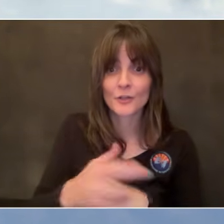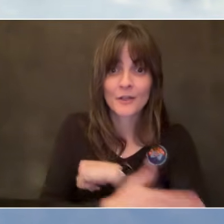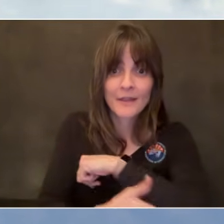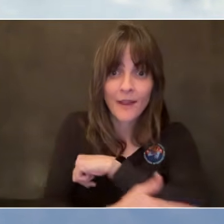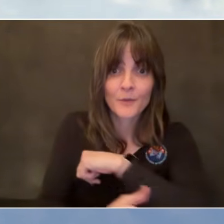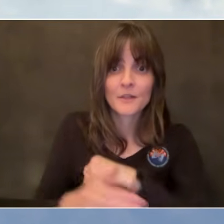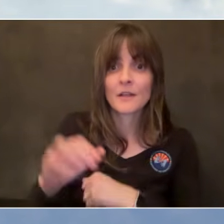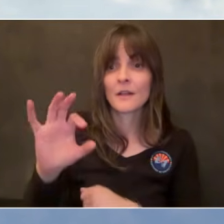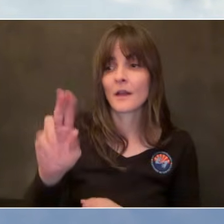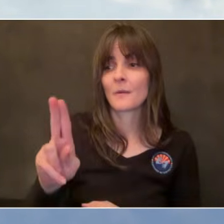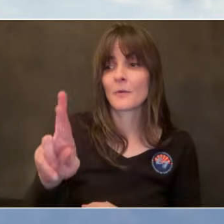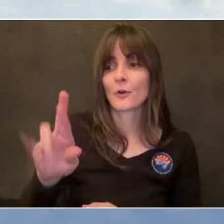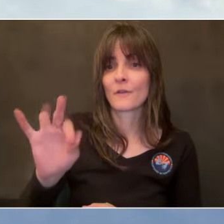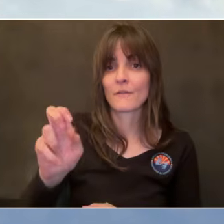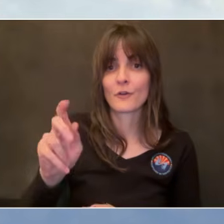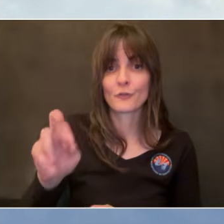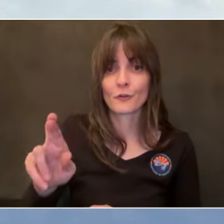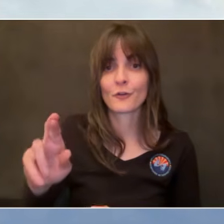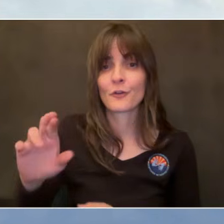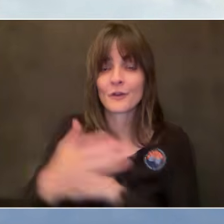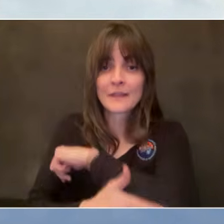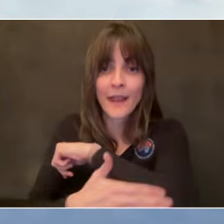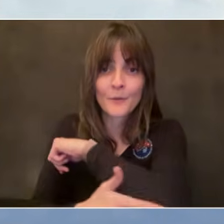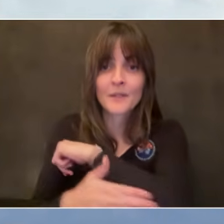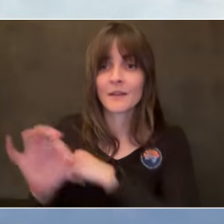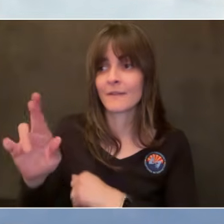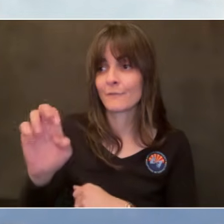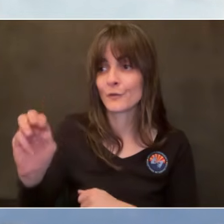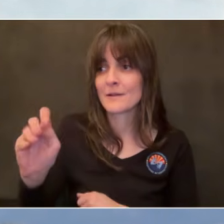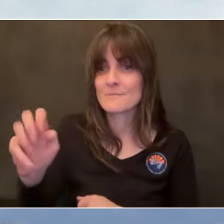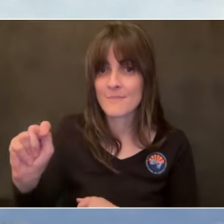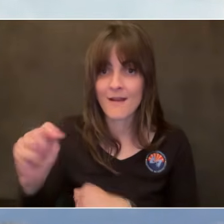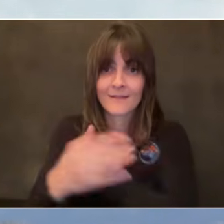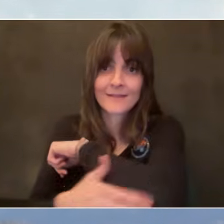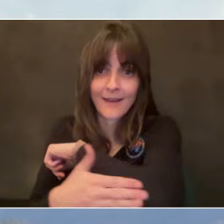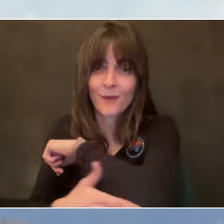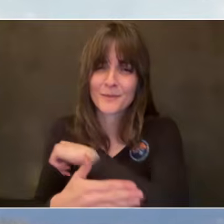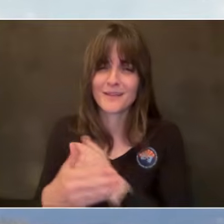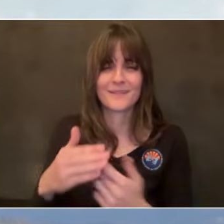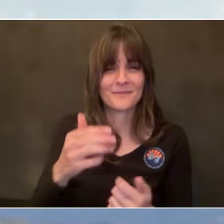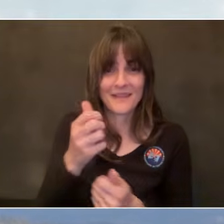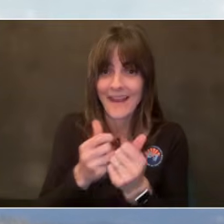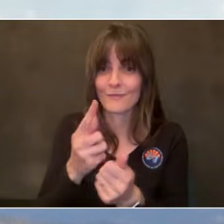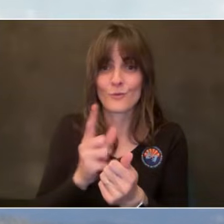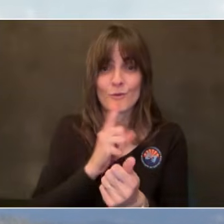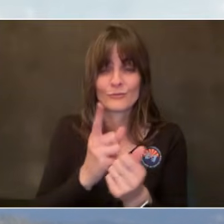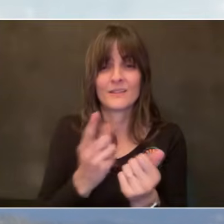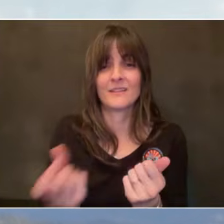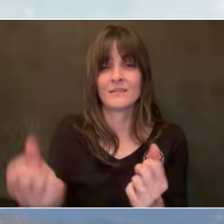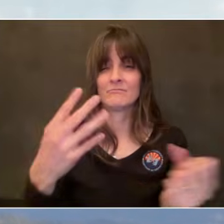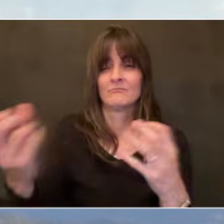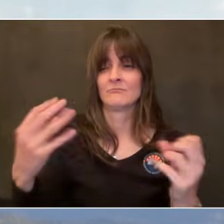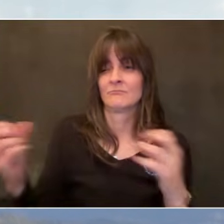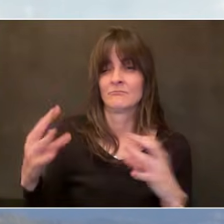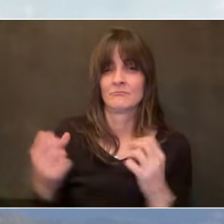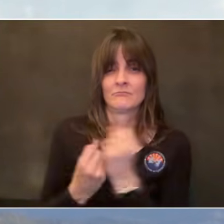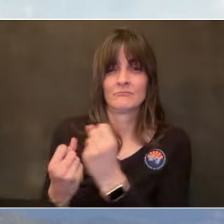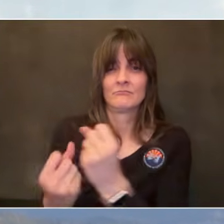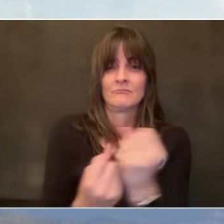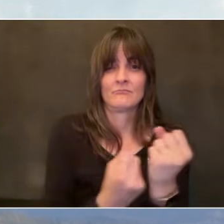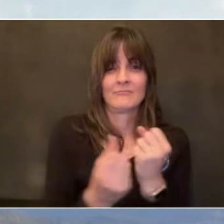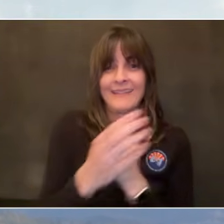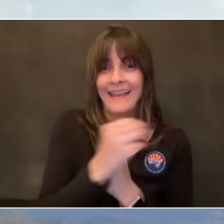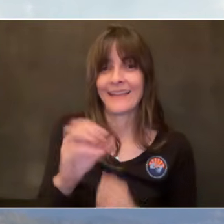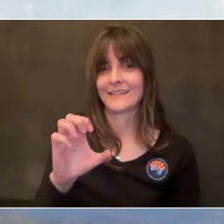County, Huerfano County, and Fremont counties. The counties really pulled together in order to help each other out. And then